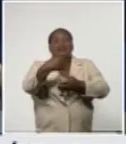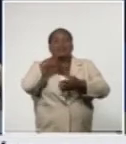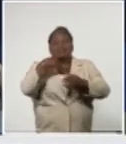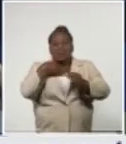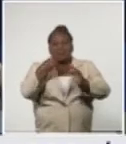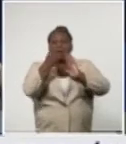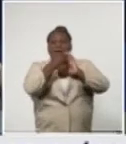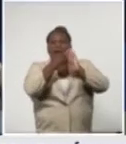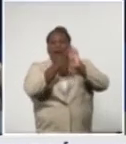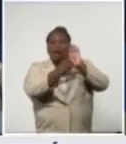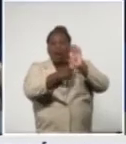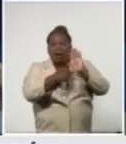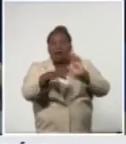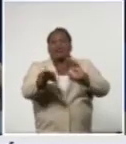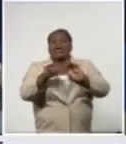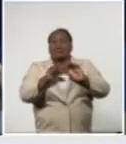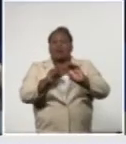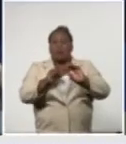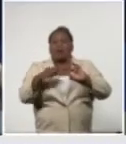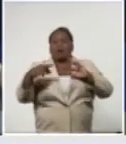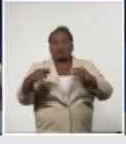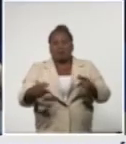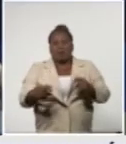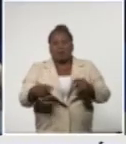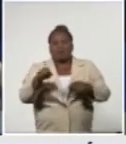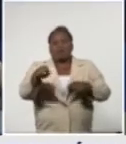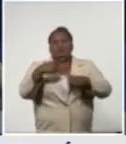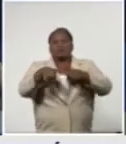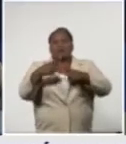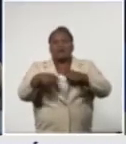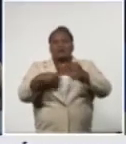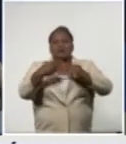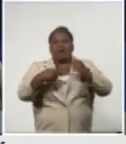responsibility and the fulfillment of the restriction measures.